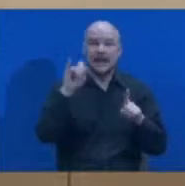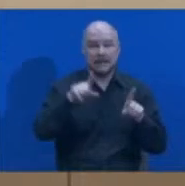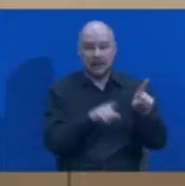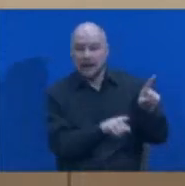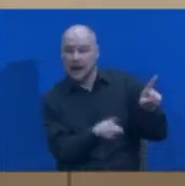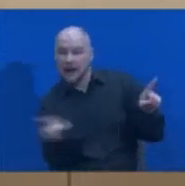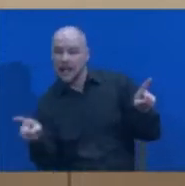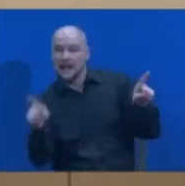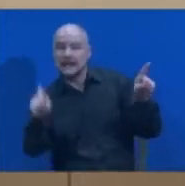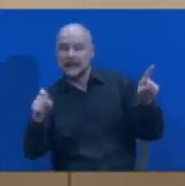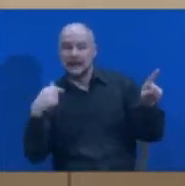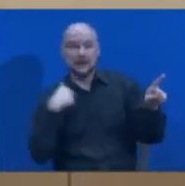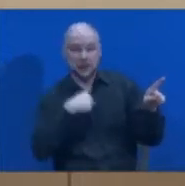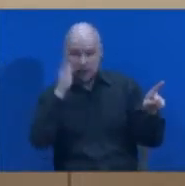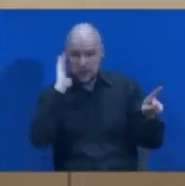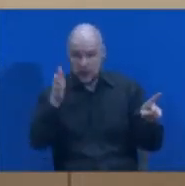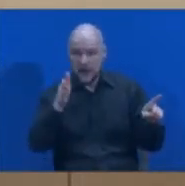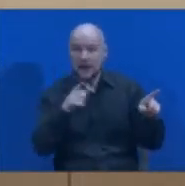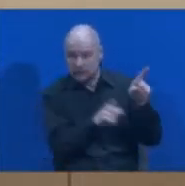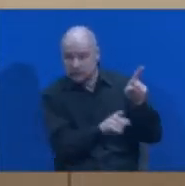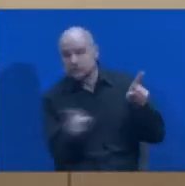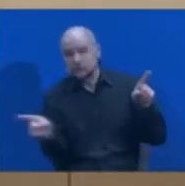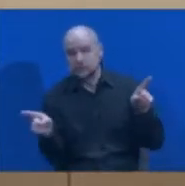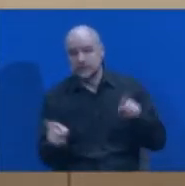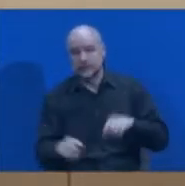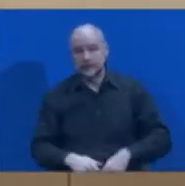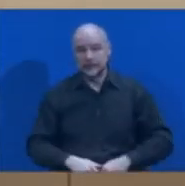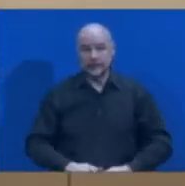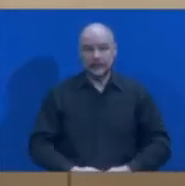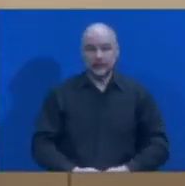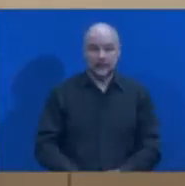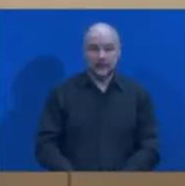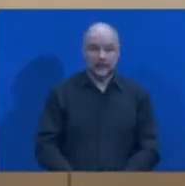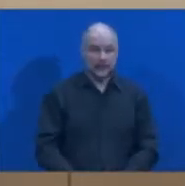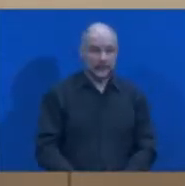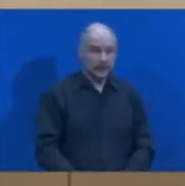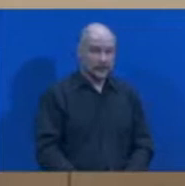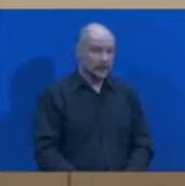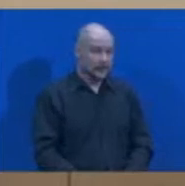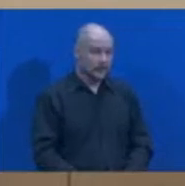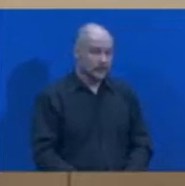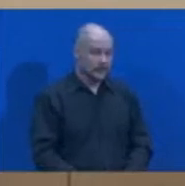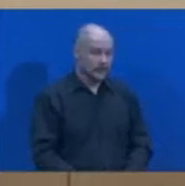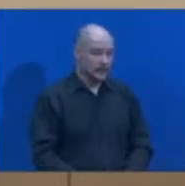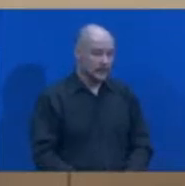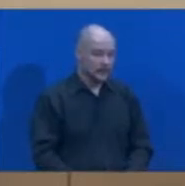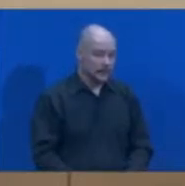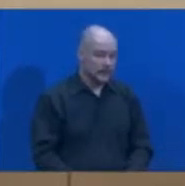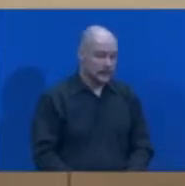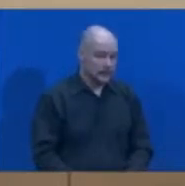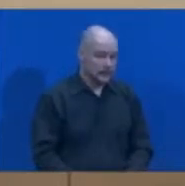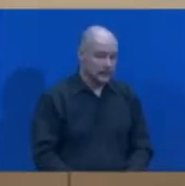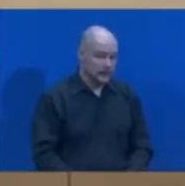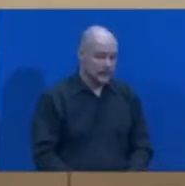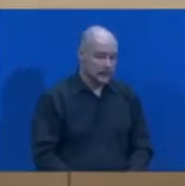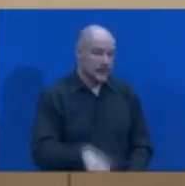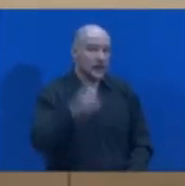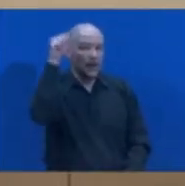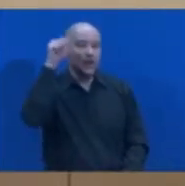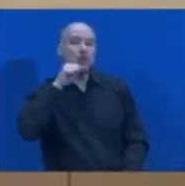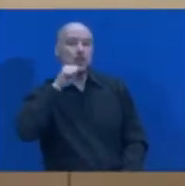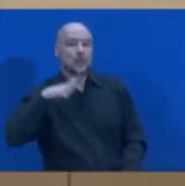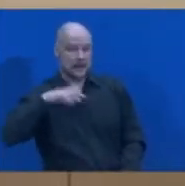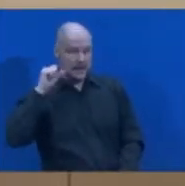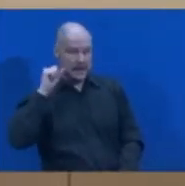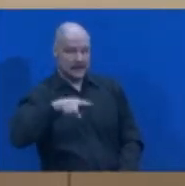Can you just clarify for me, that 5% goal, is that 5% total or 5% of an